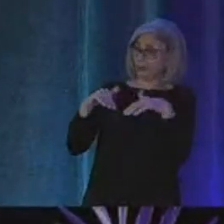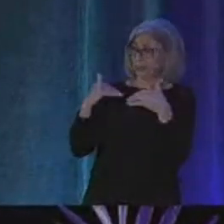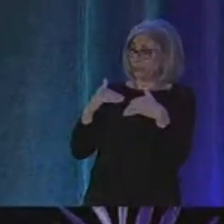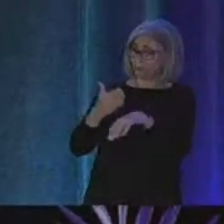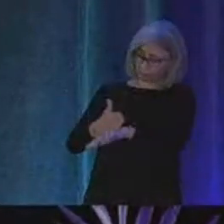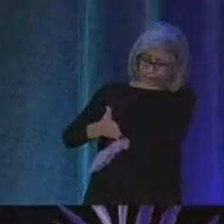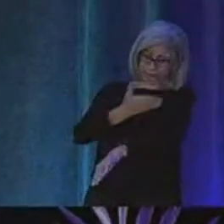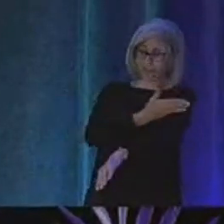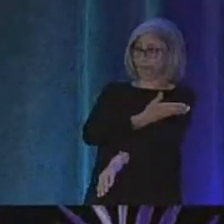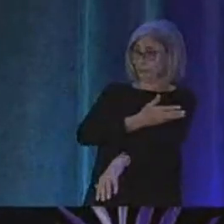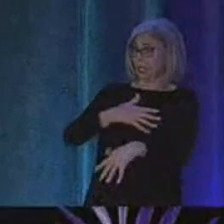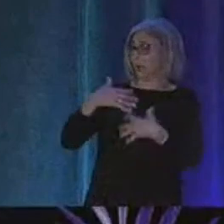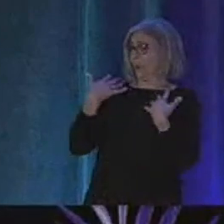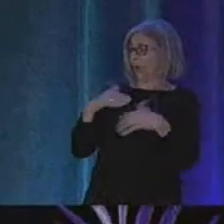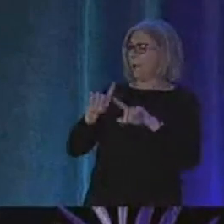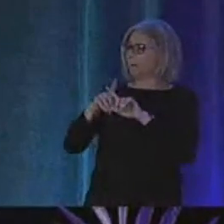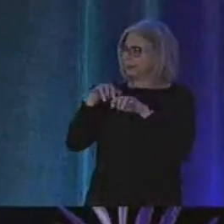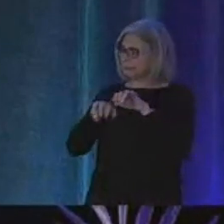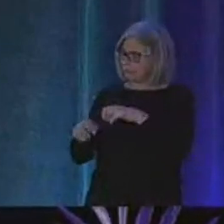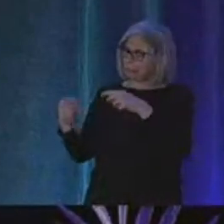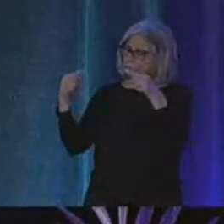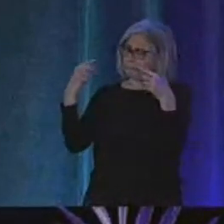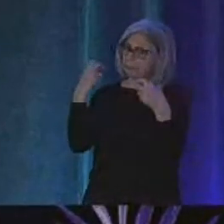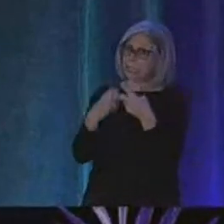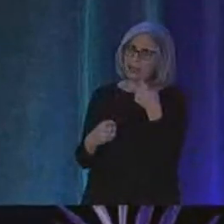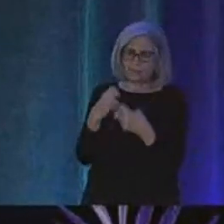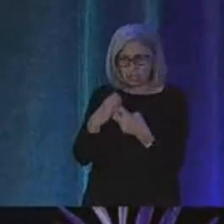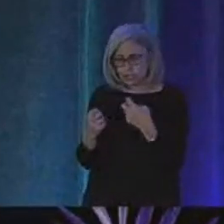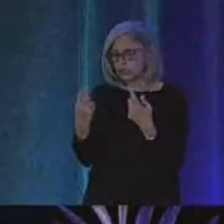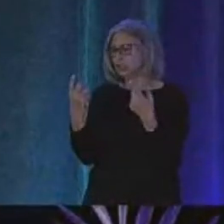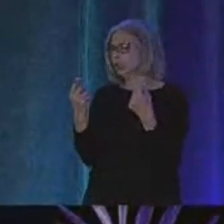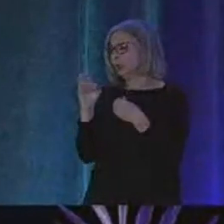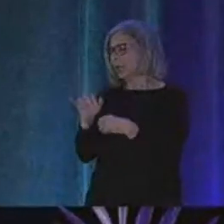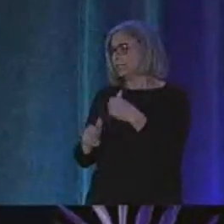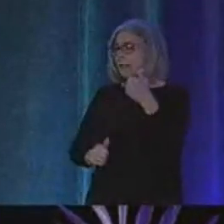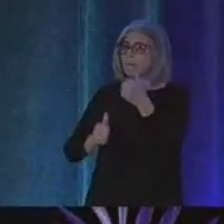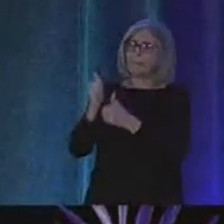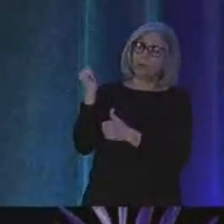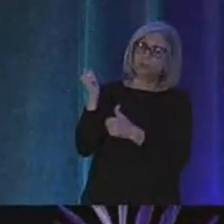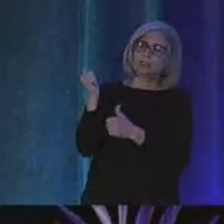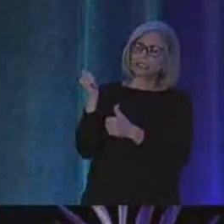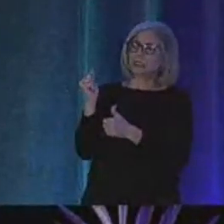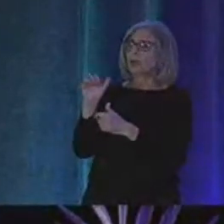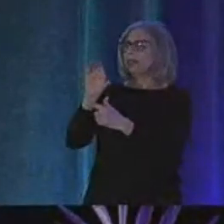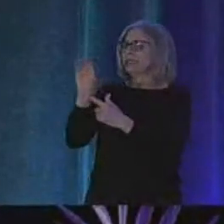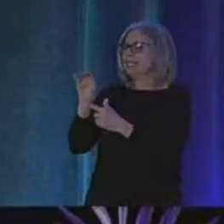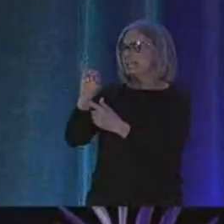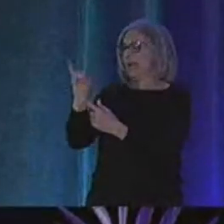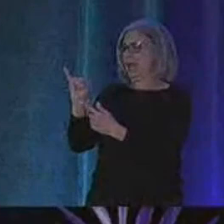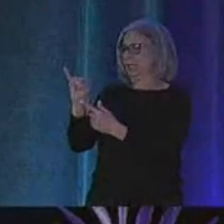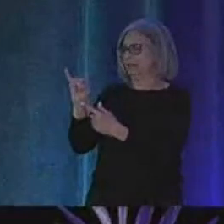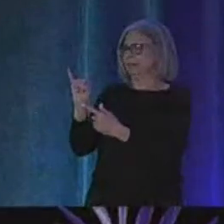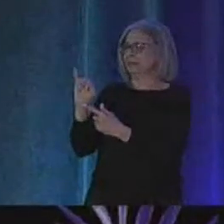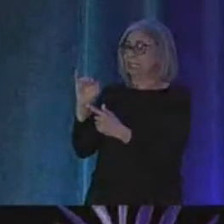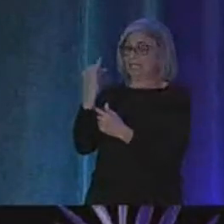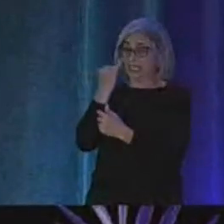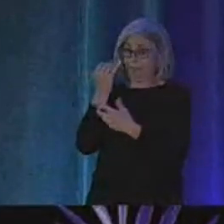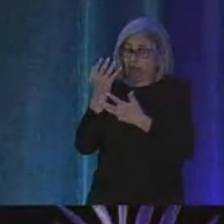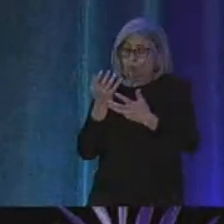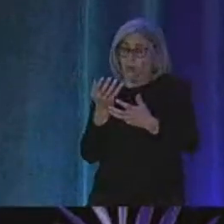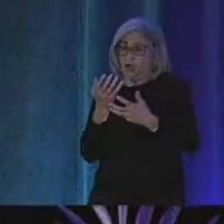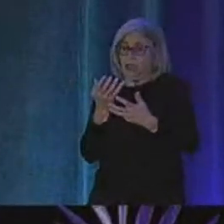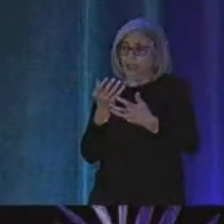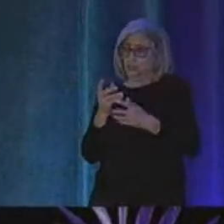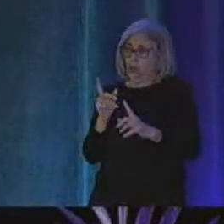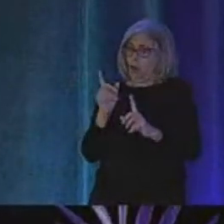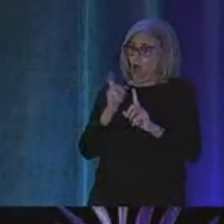have come, but yet how difficult they're still to do, mostly in a CI space. So if you want to automate